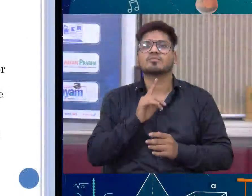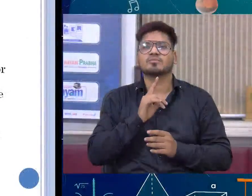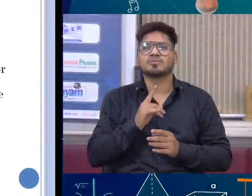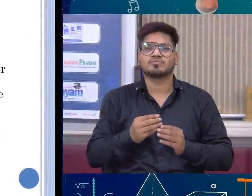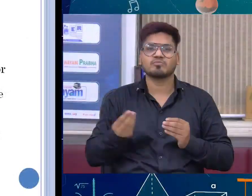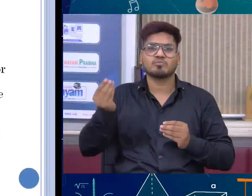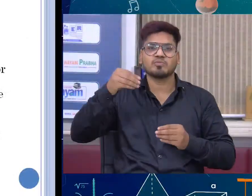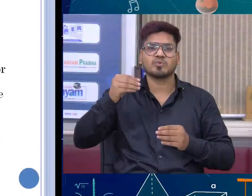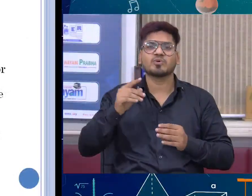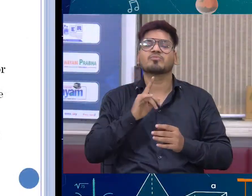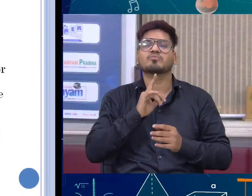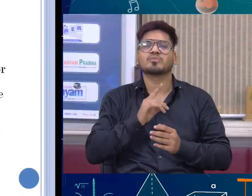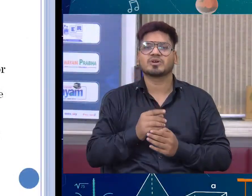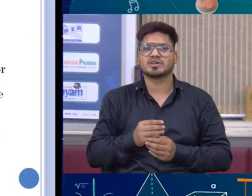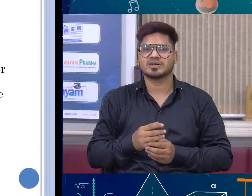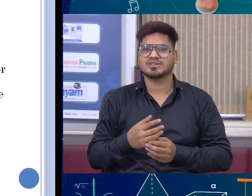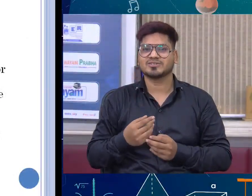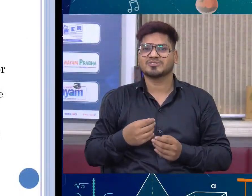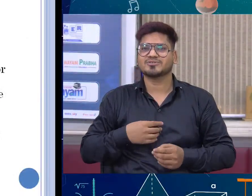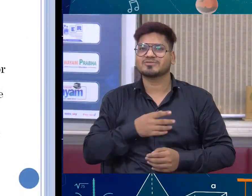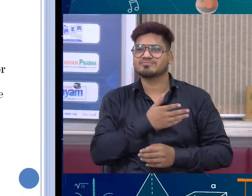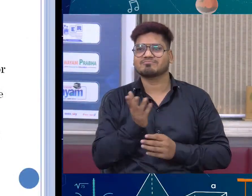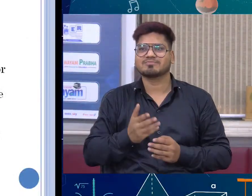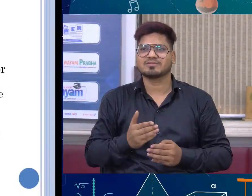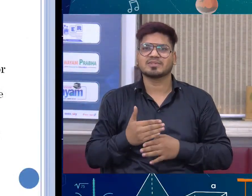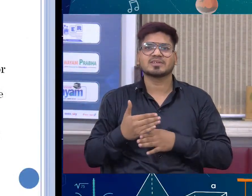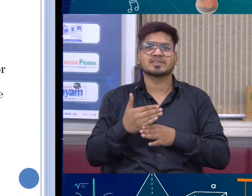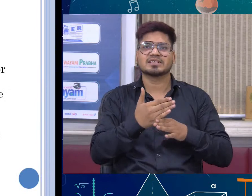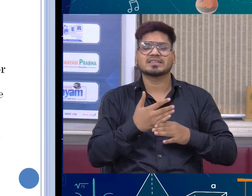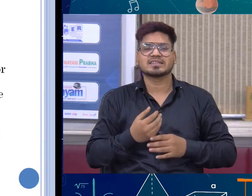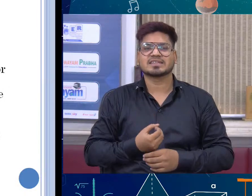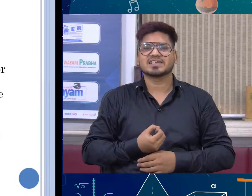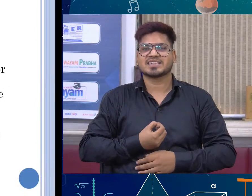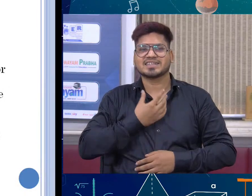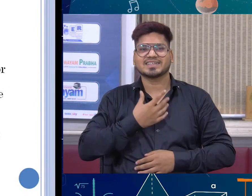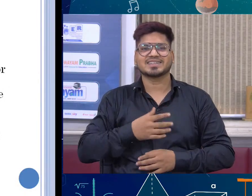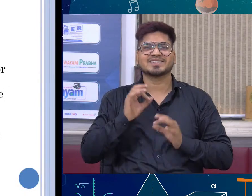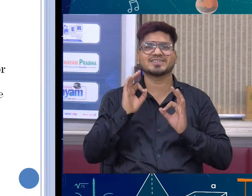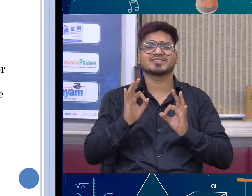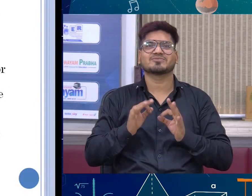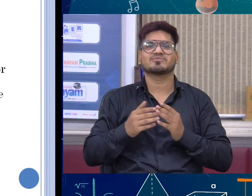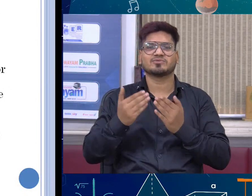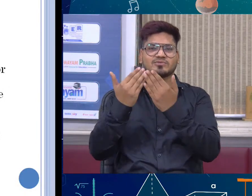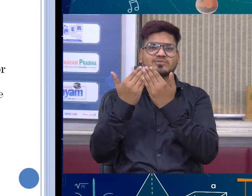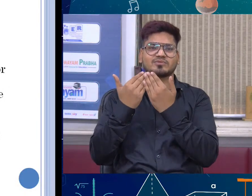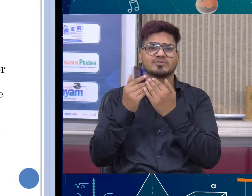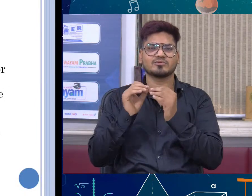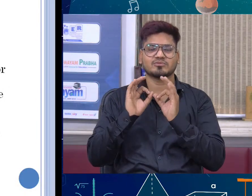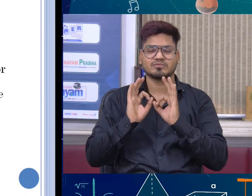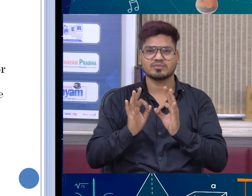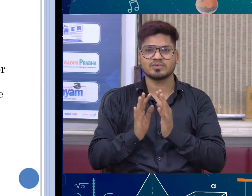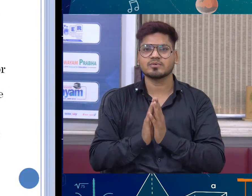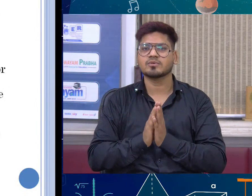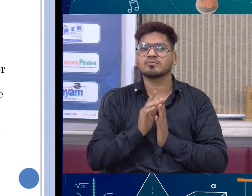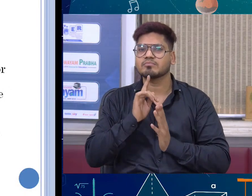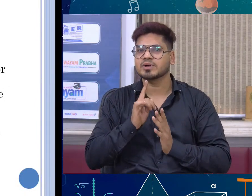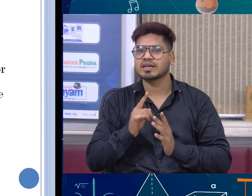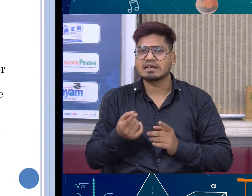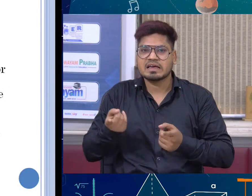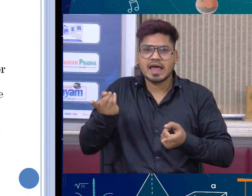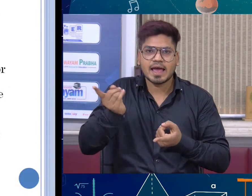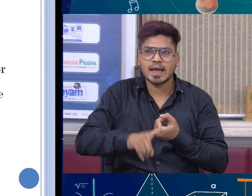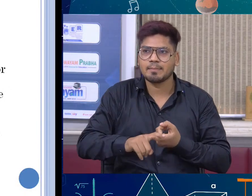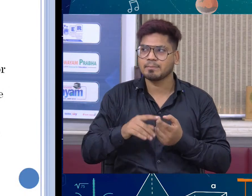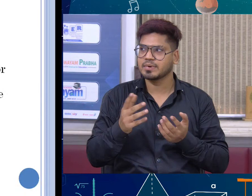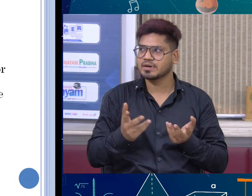much, and he thinks, oh, I'm satisfied. It's a good thing like that. But what happened? Suddenly, what